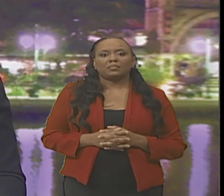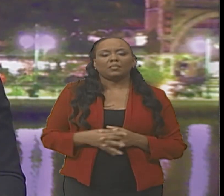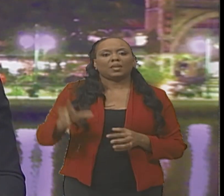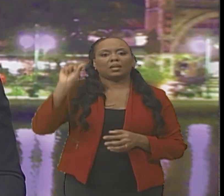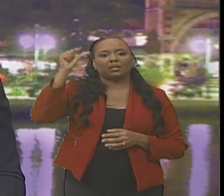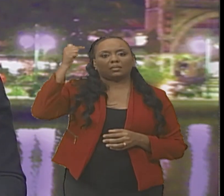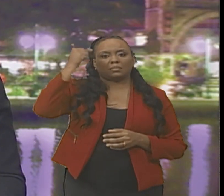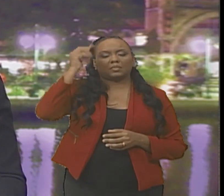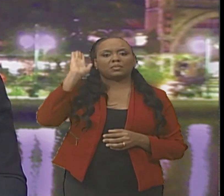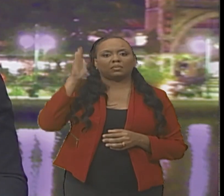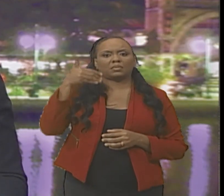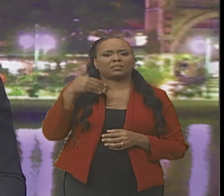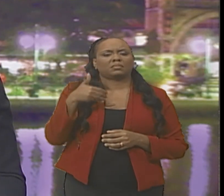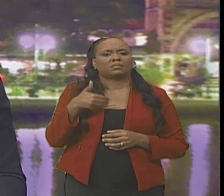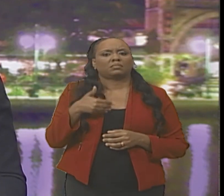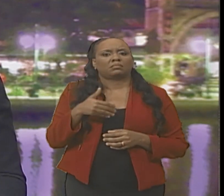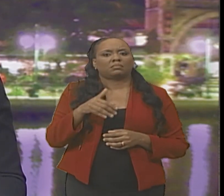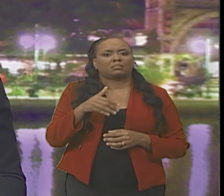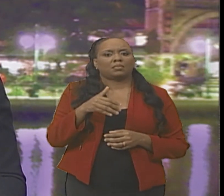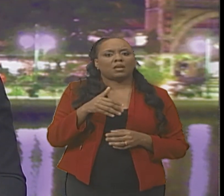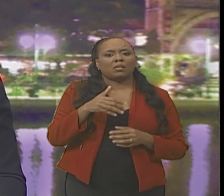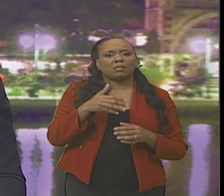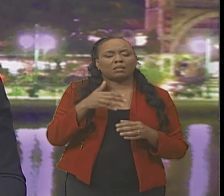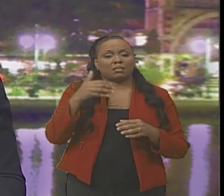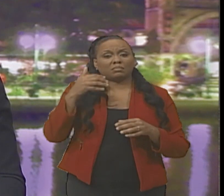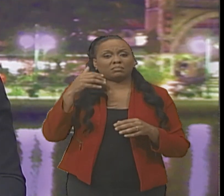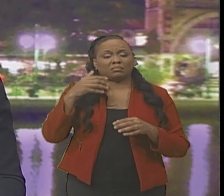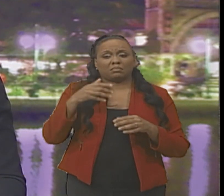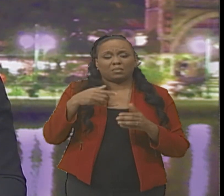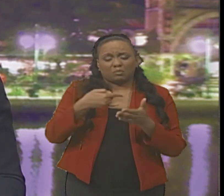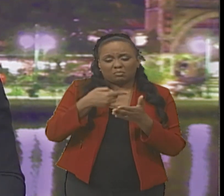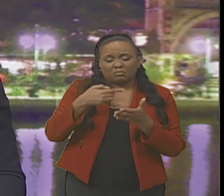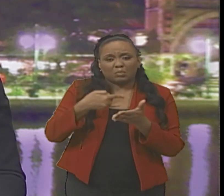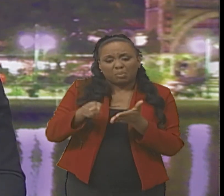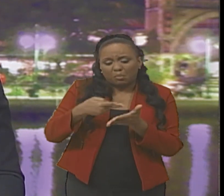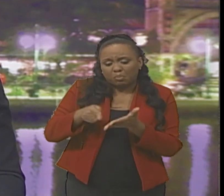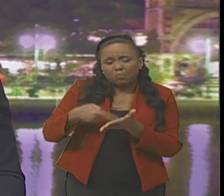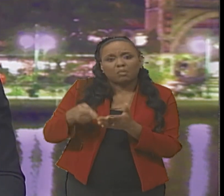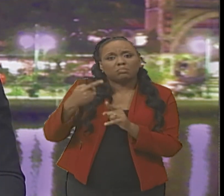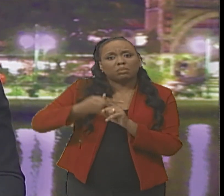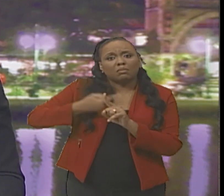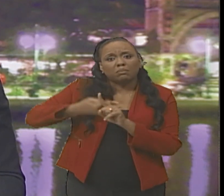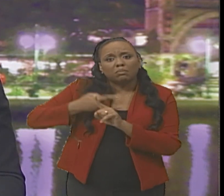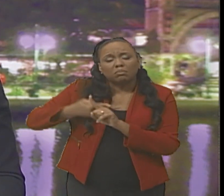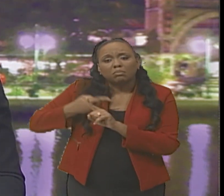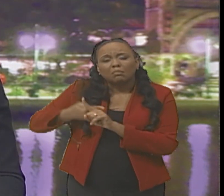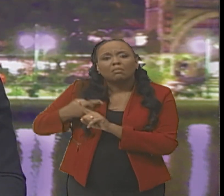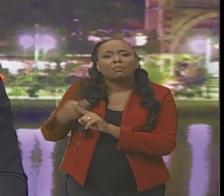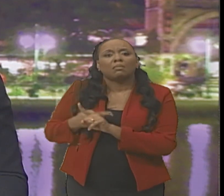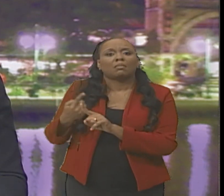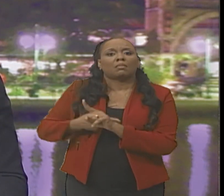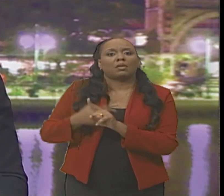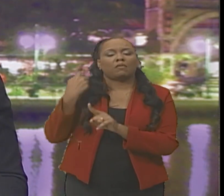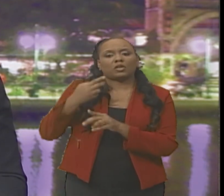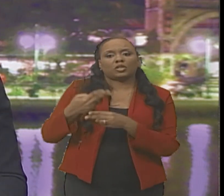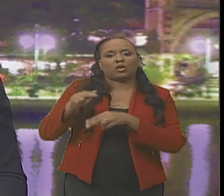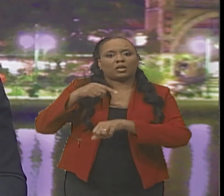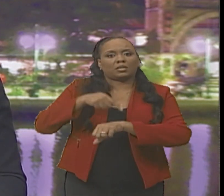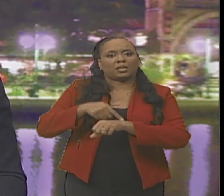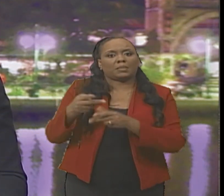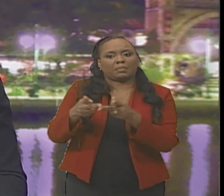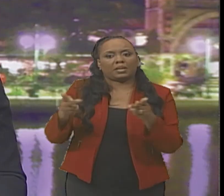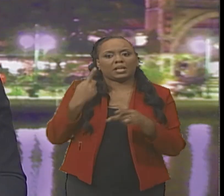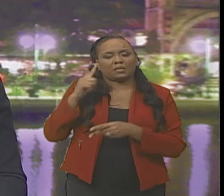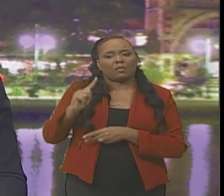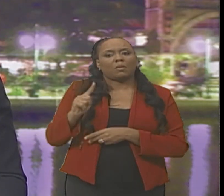Noting government is incurring significant costs for every month it continues to rent the temporary location in Manor Lodge, Mr. Marshall